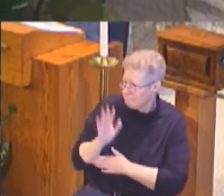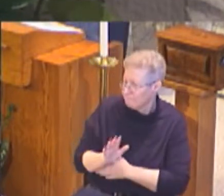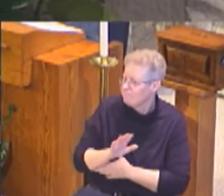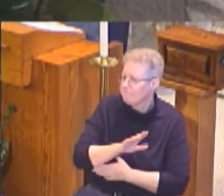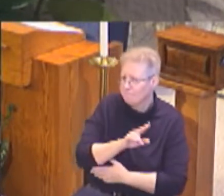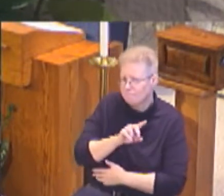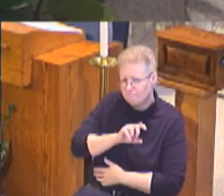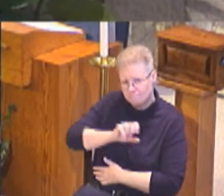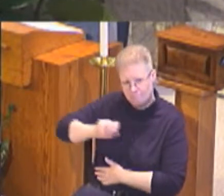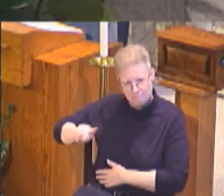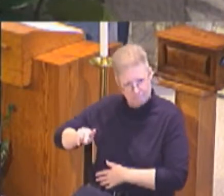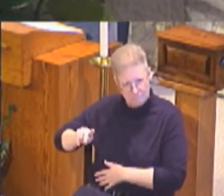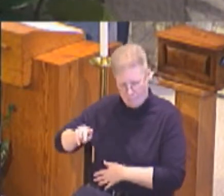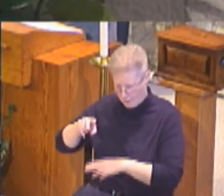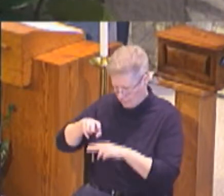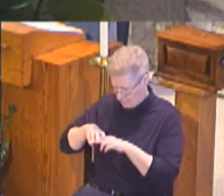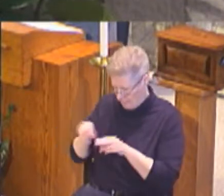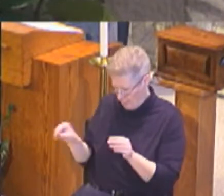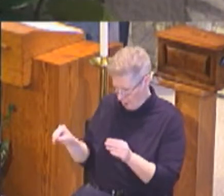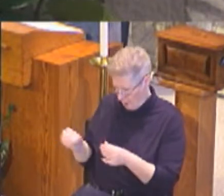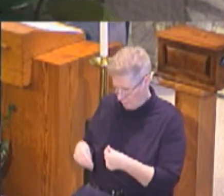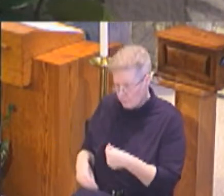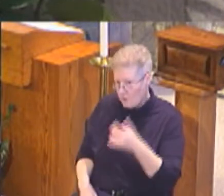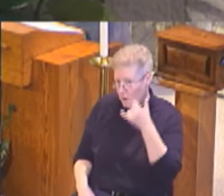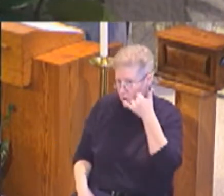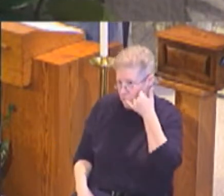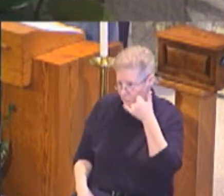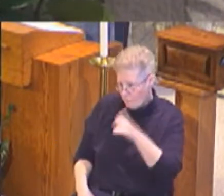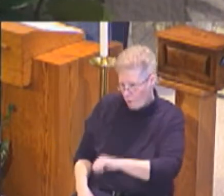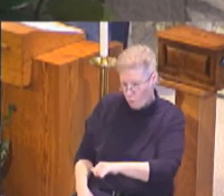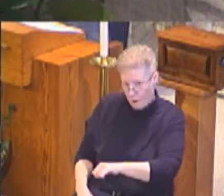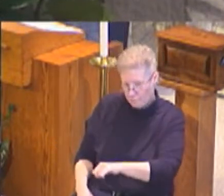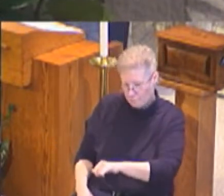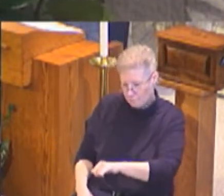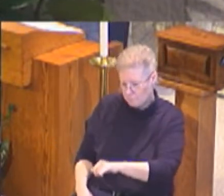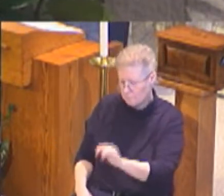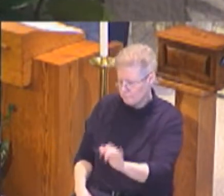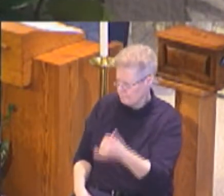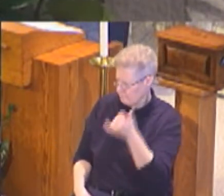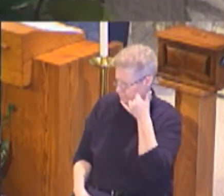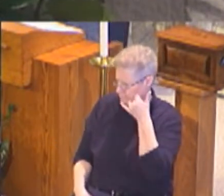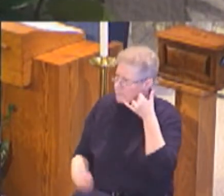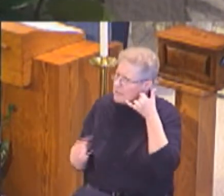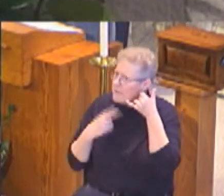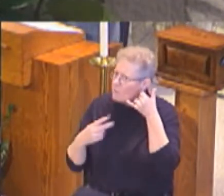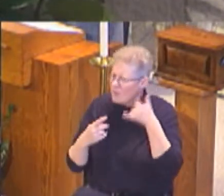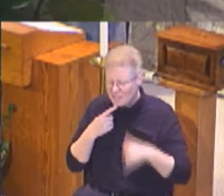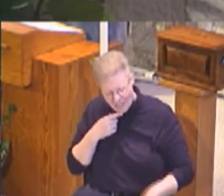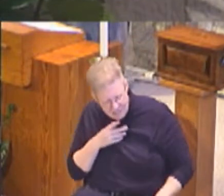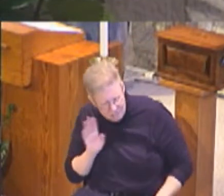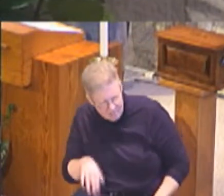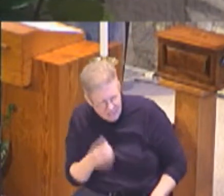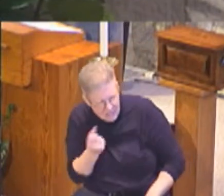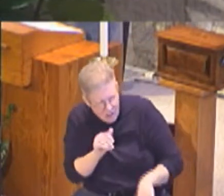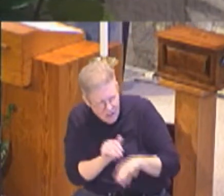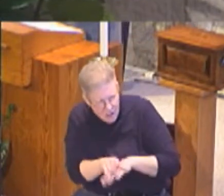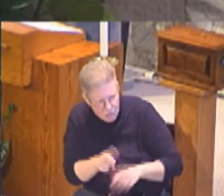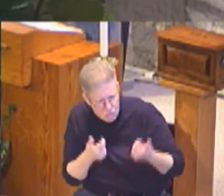when the phone rang. The voice on the other end of the phone said, did you try to call me Saturday